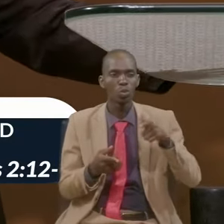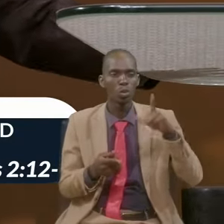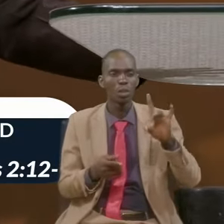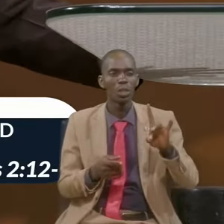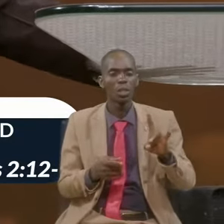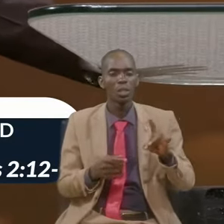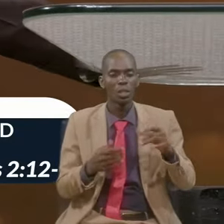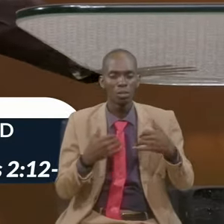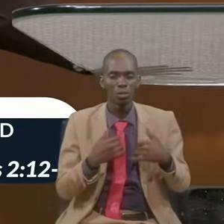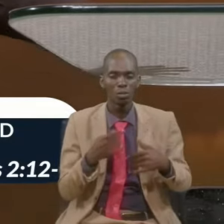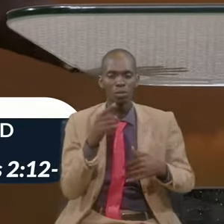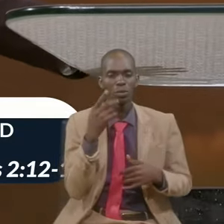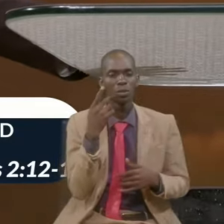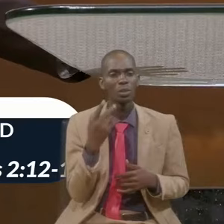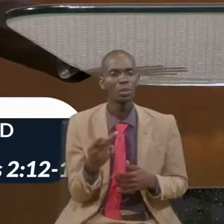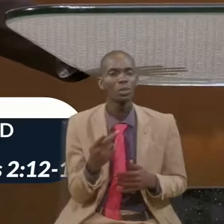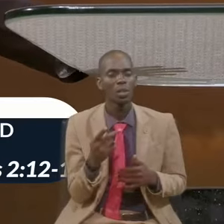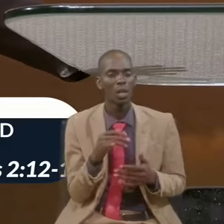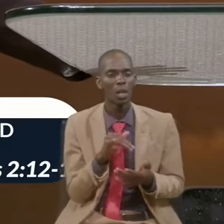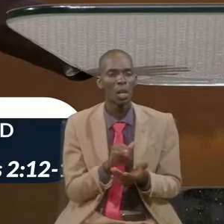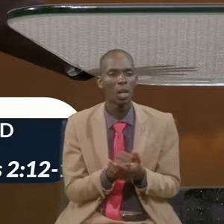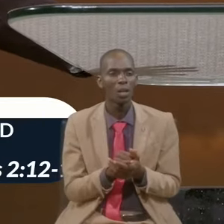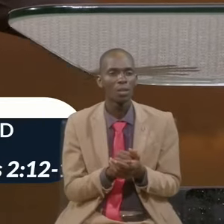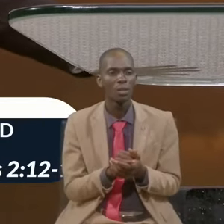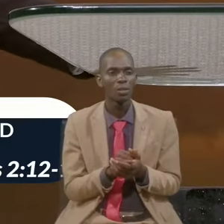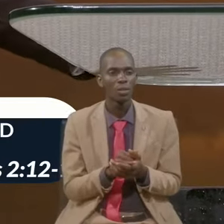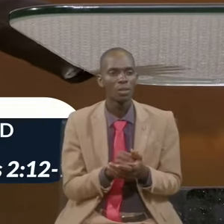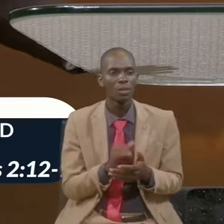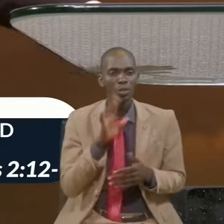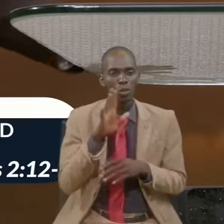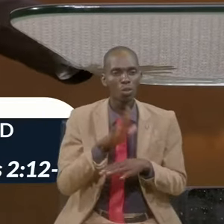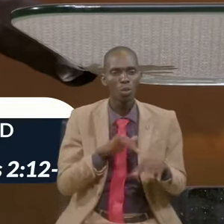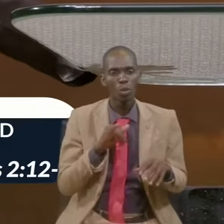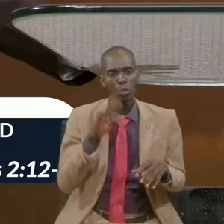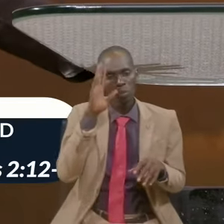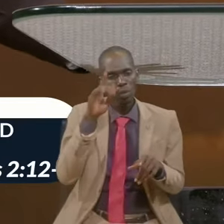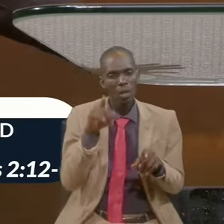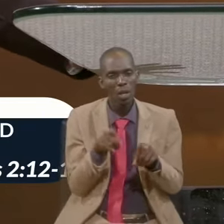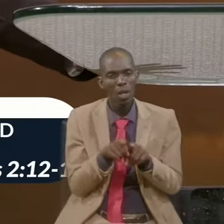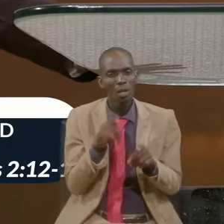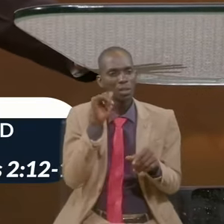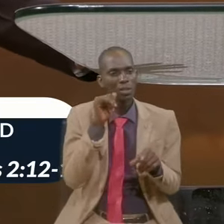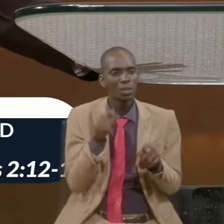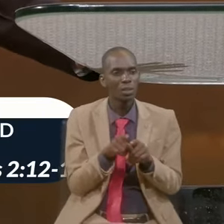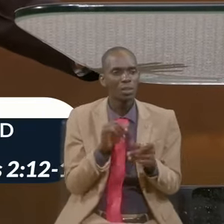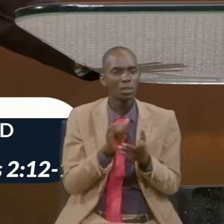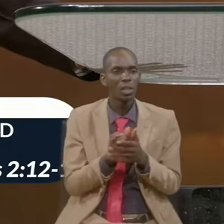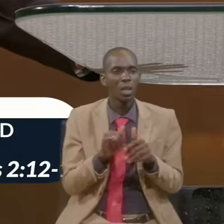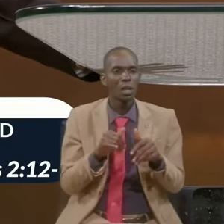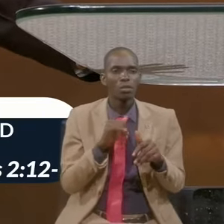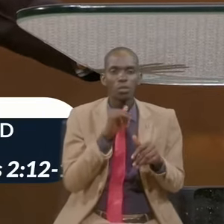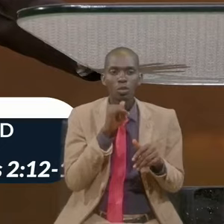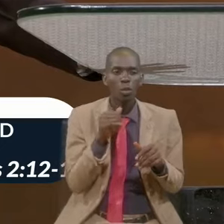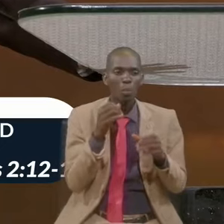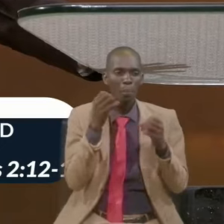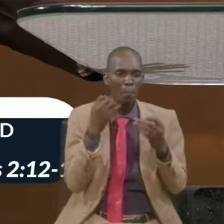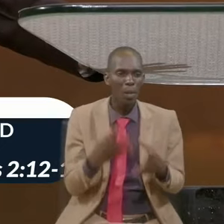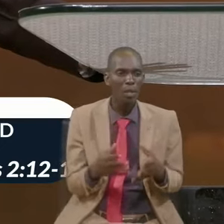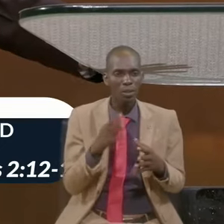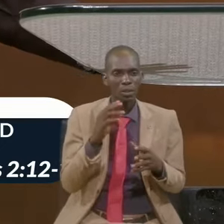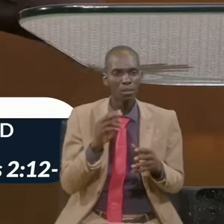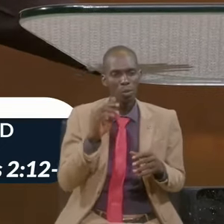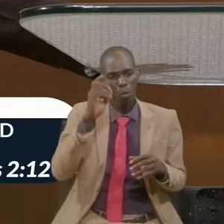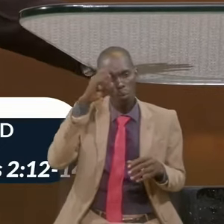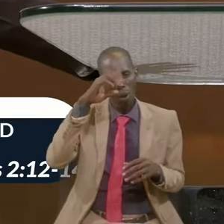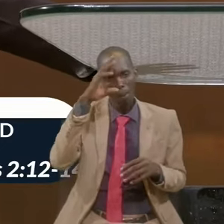many wise men after the flesh, nor many mighty, nor